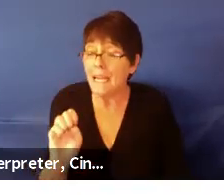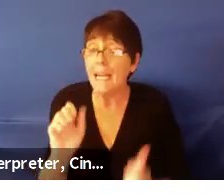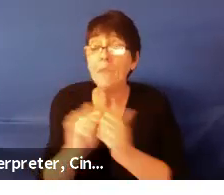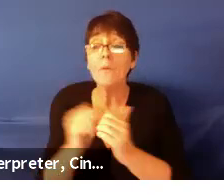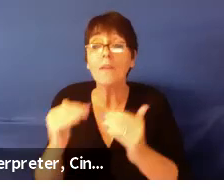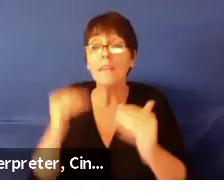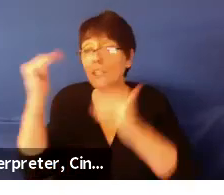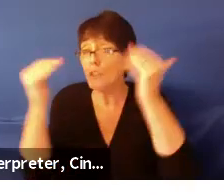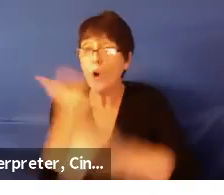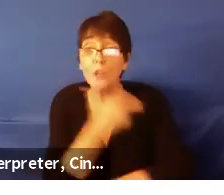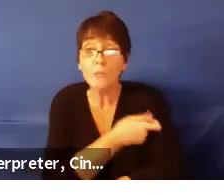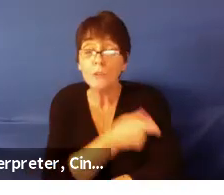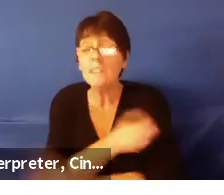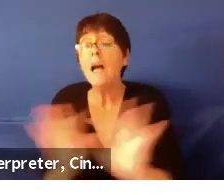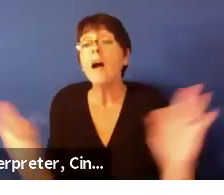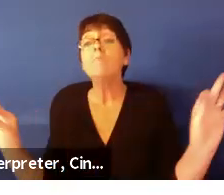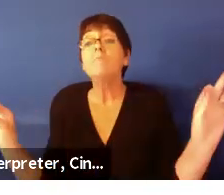It's very important this season.